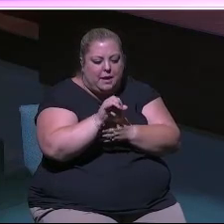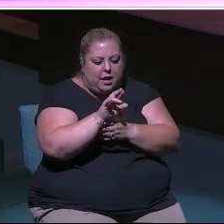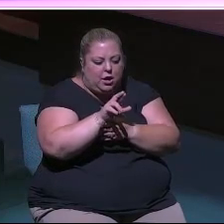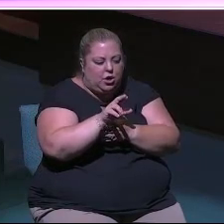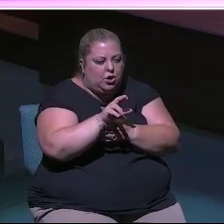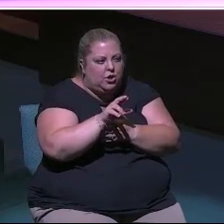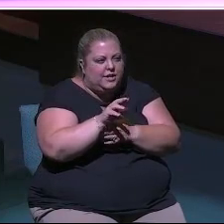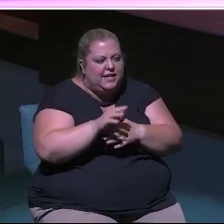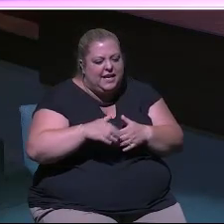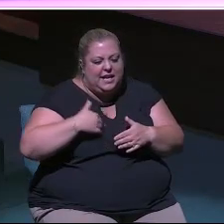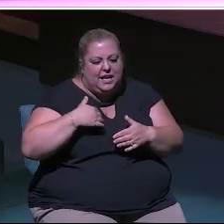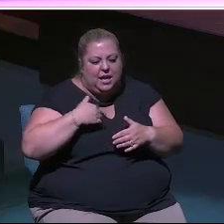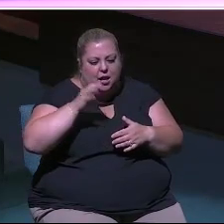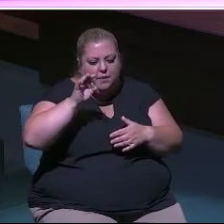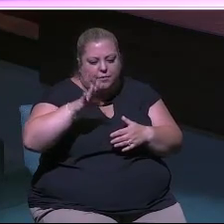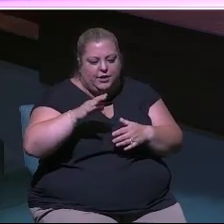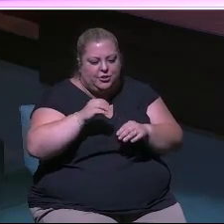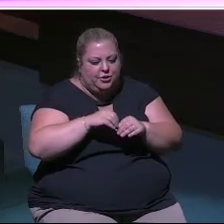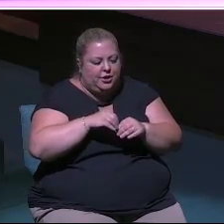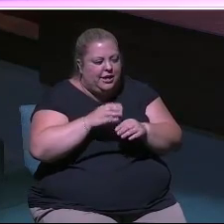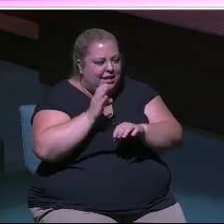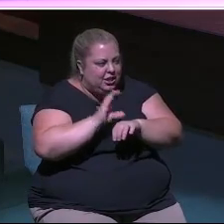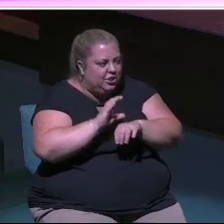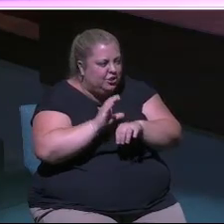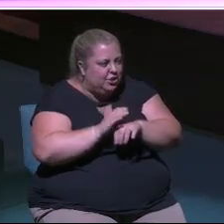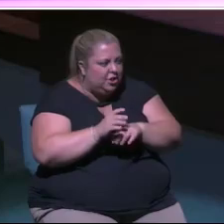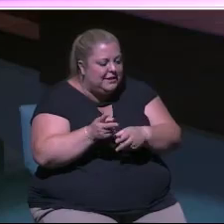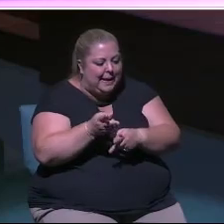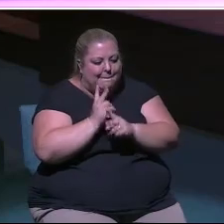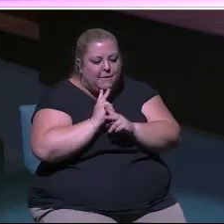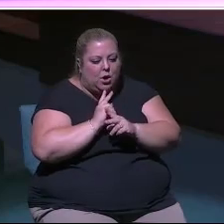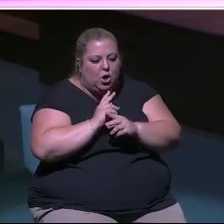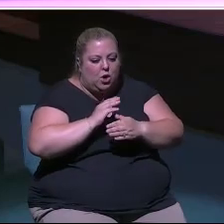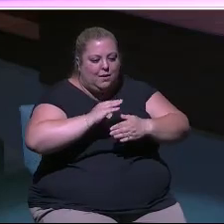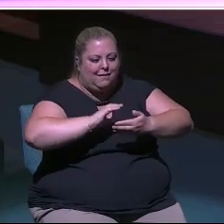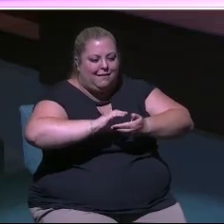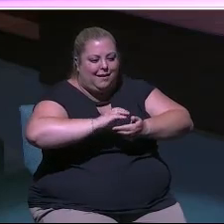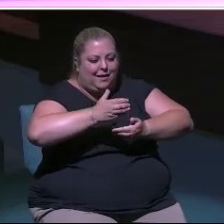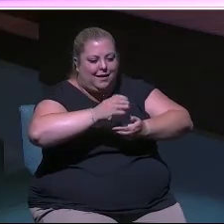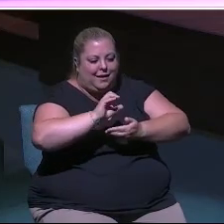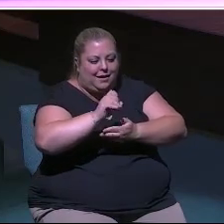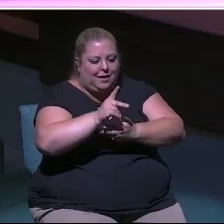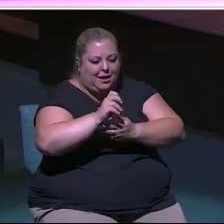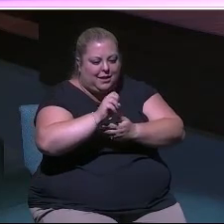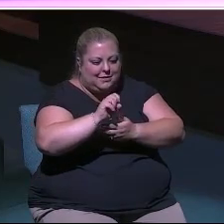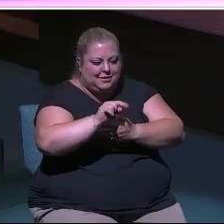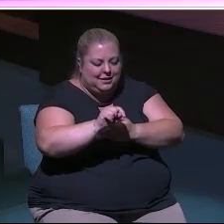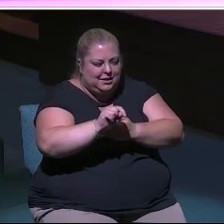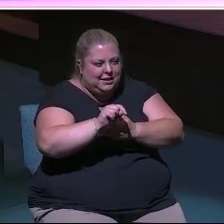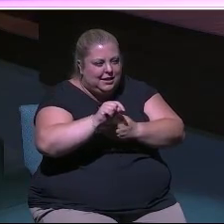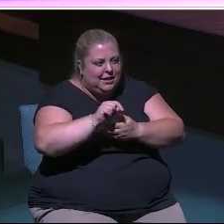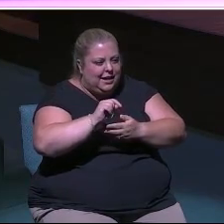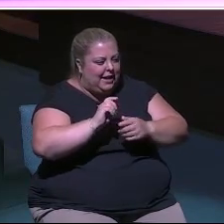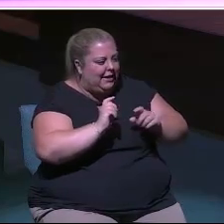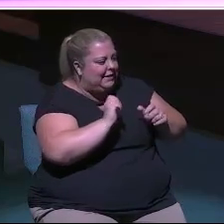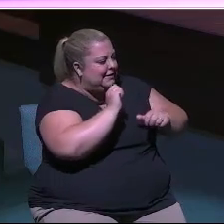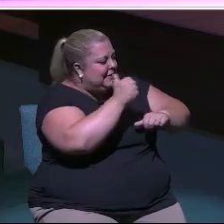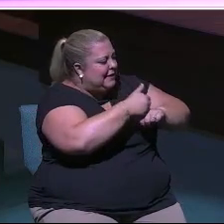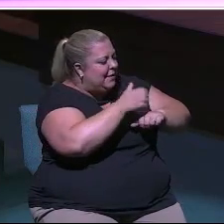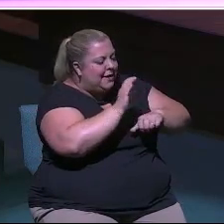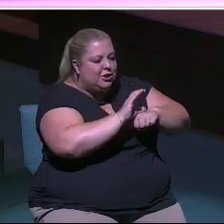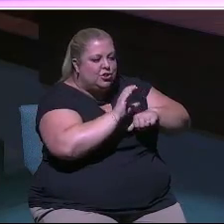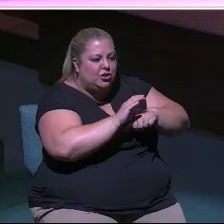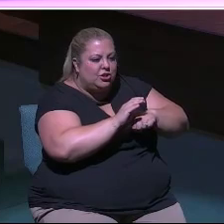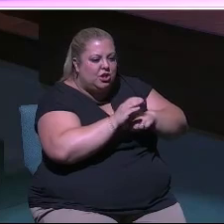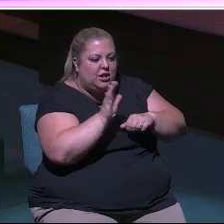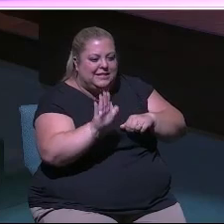church, he borrowed a casket from a friend at the funeral home, and he put it up in front of the church on a Sunday morning, and he put a mirror